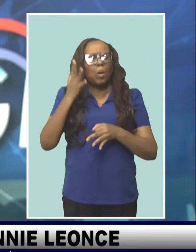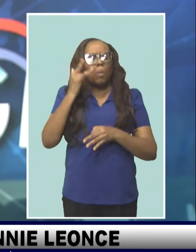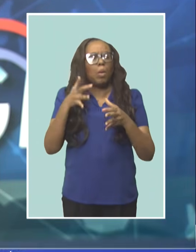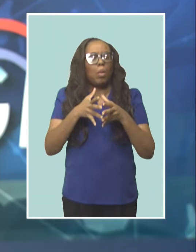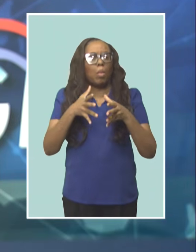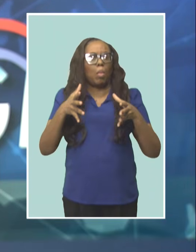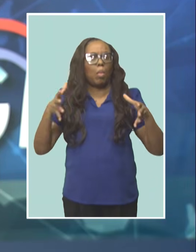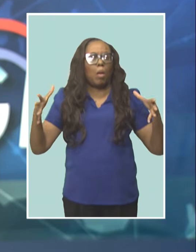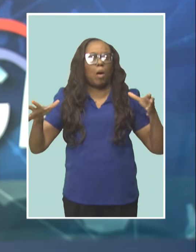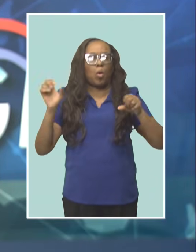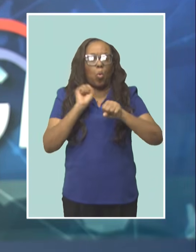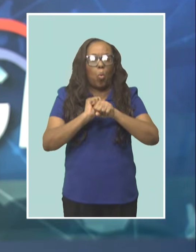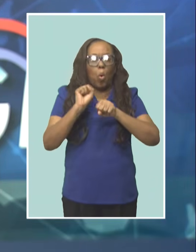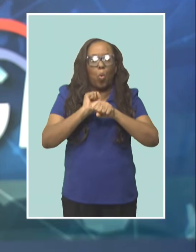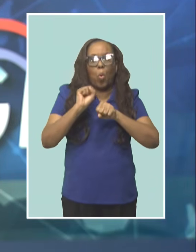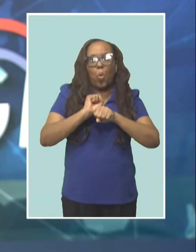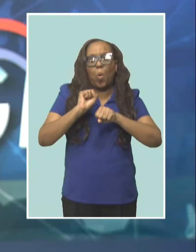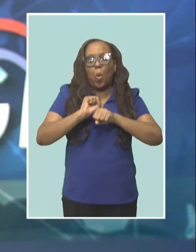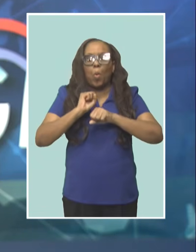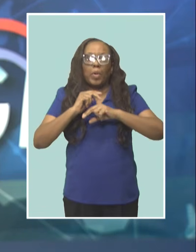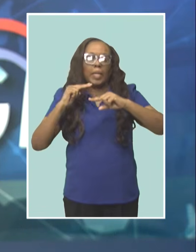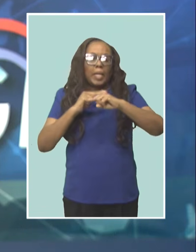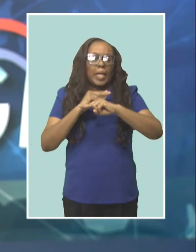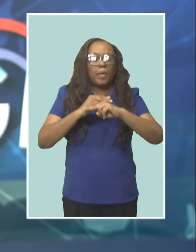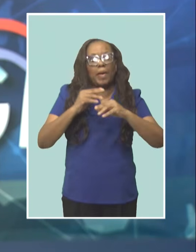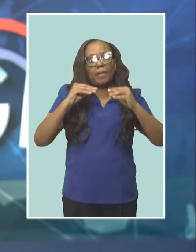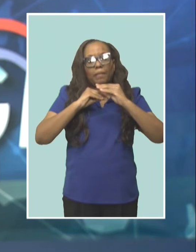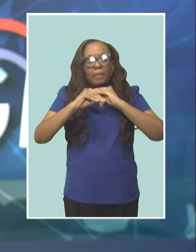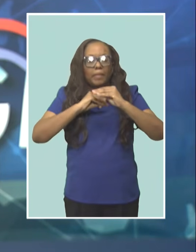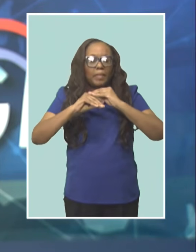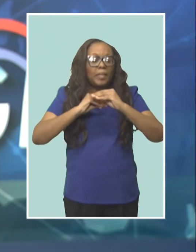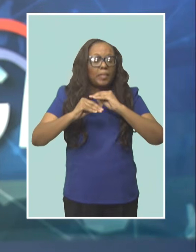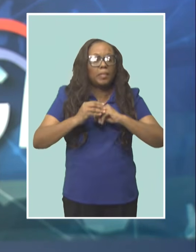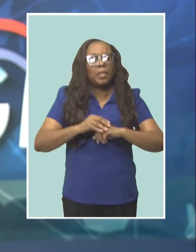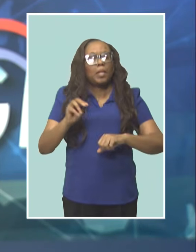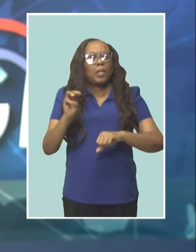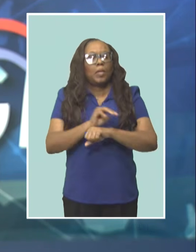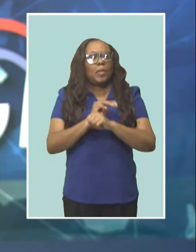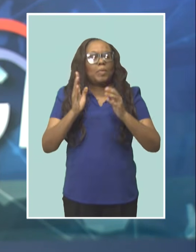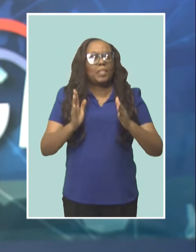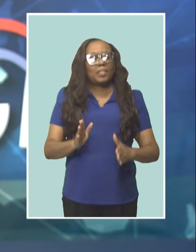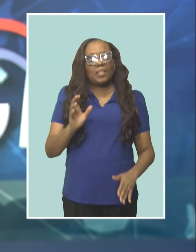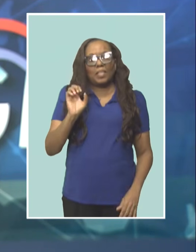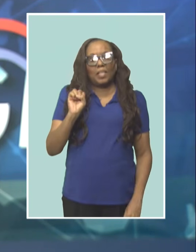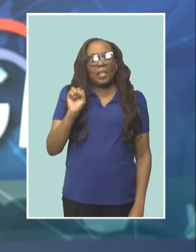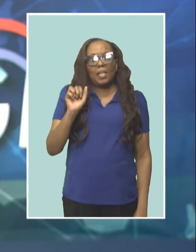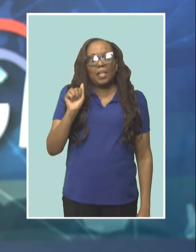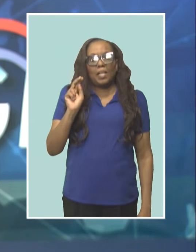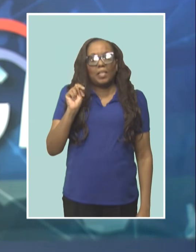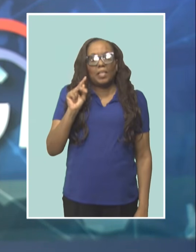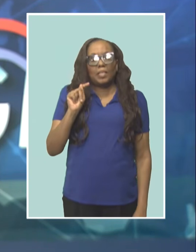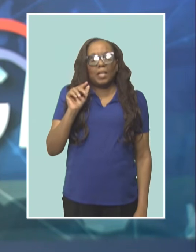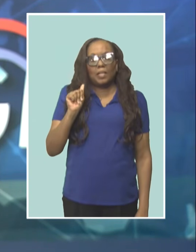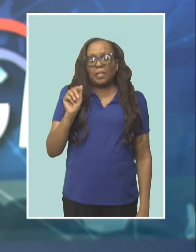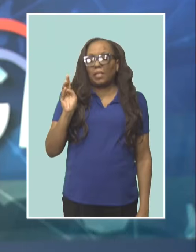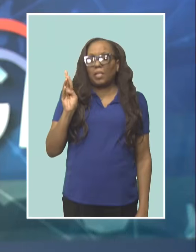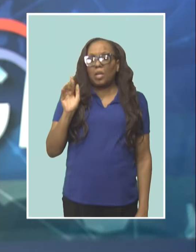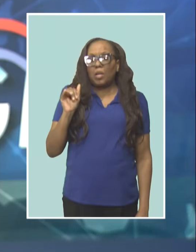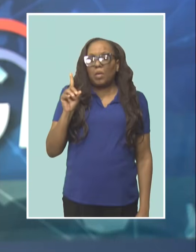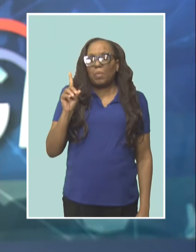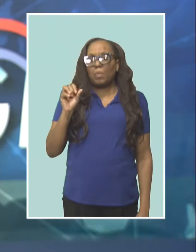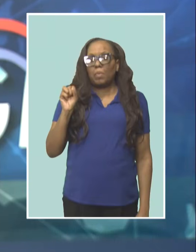done on some of the island's highways. Minister of Transport and Works, Santia Bradshaw, says maintenance of these roads is key to